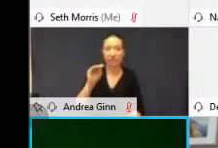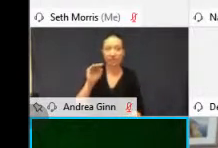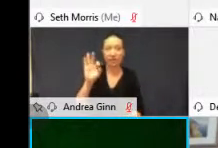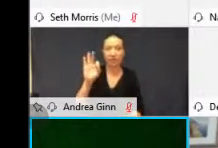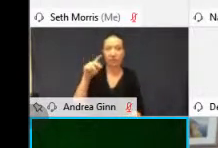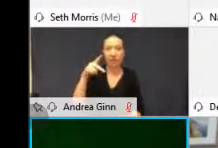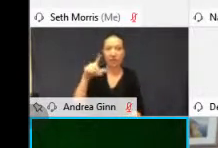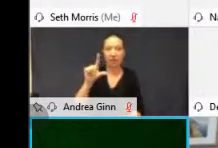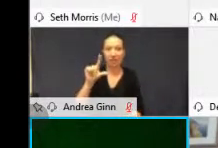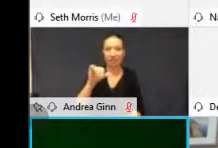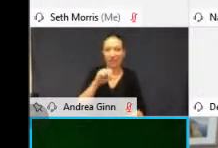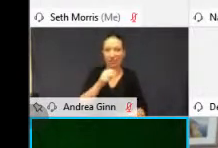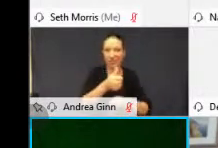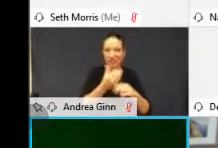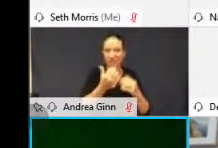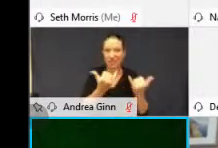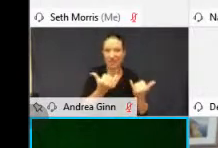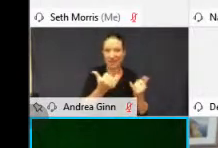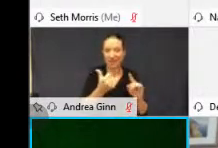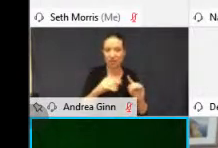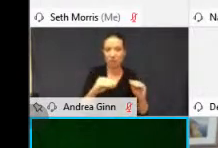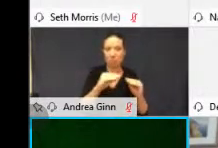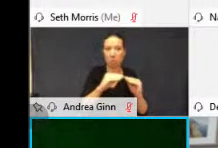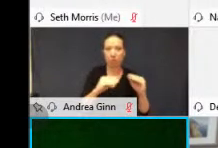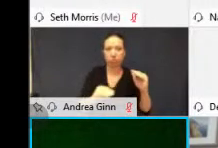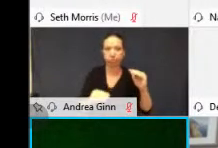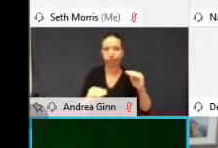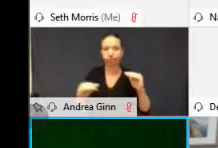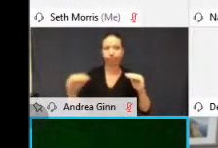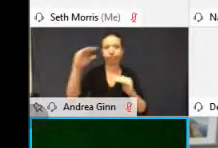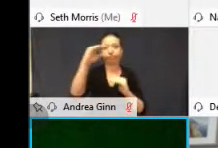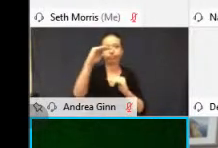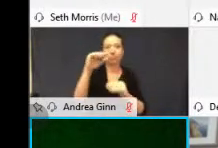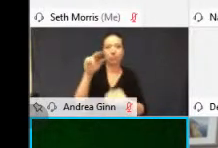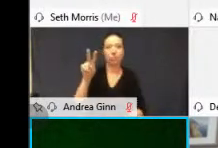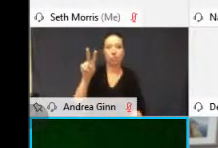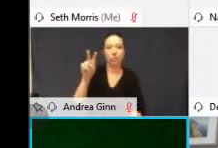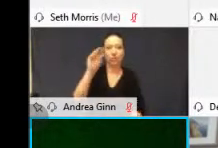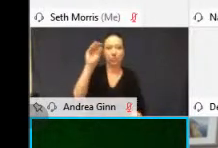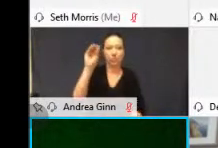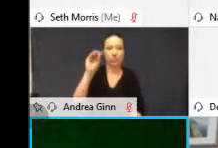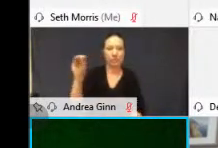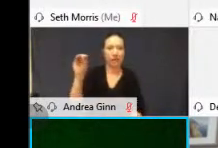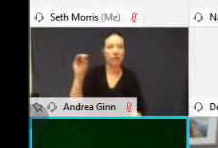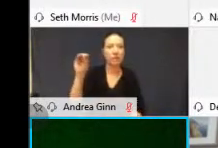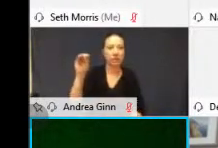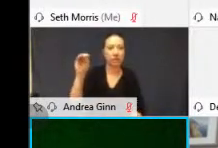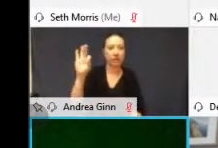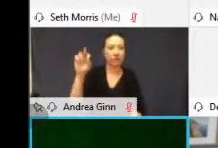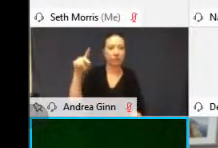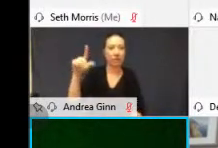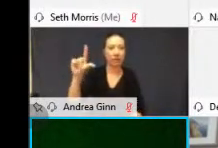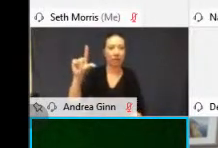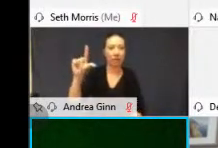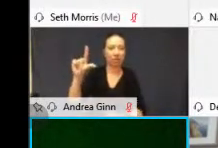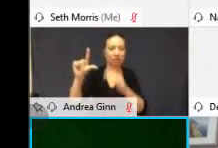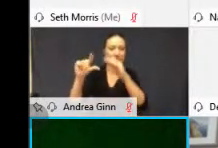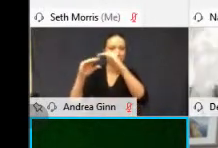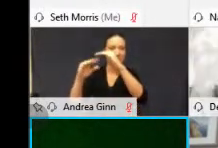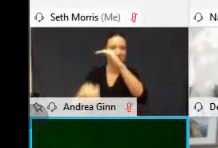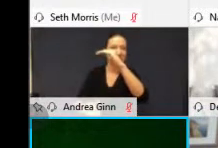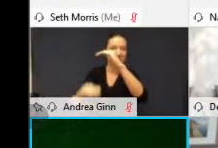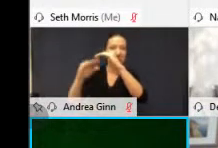today, extending it further up to 200% of the federal poverty line for adults who